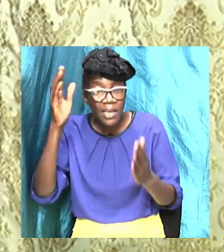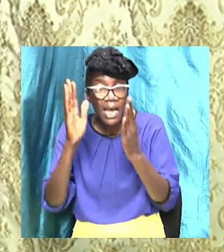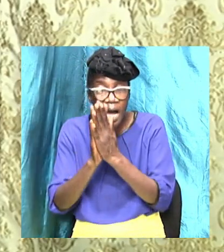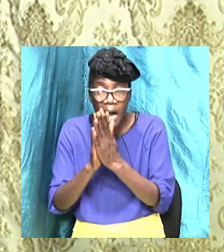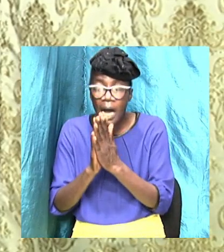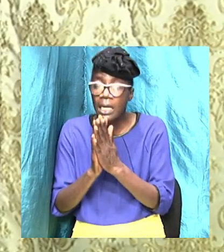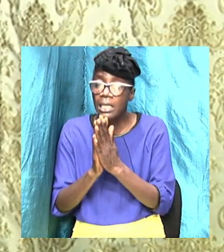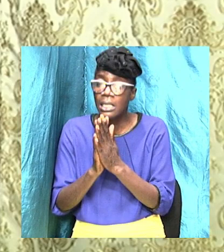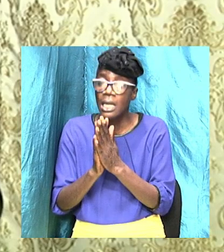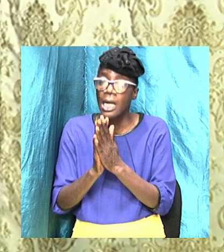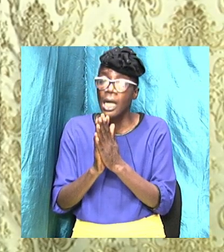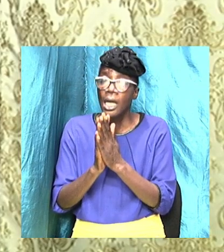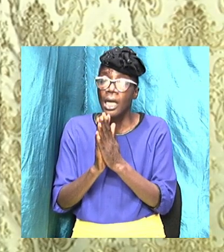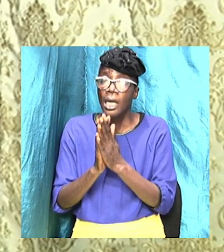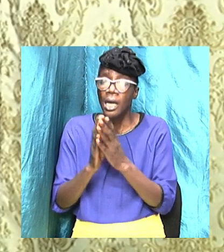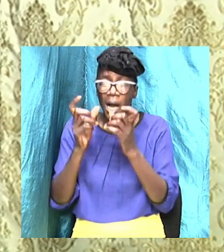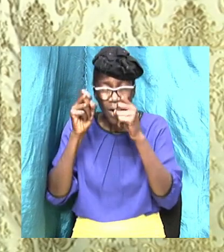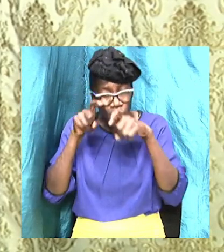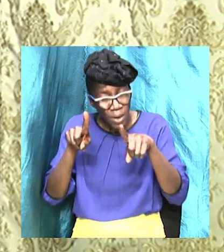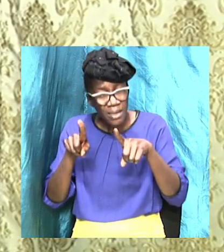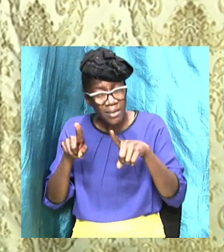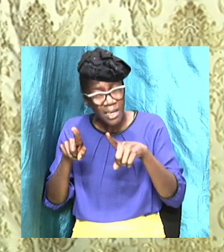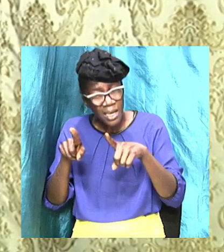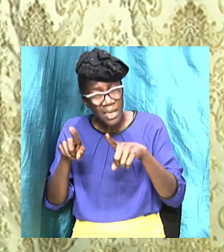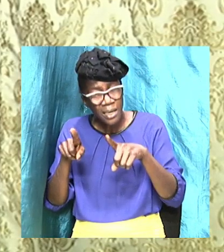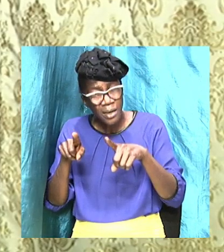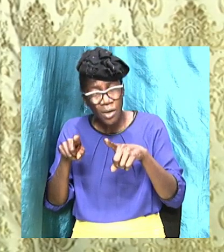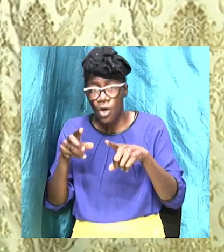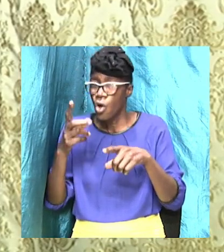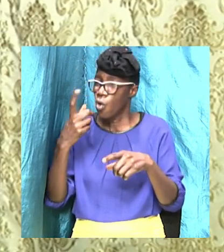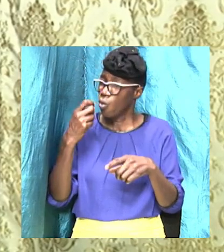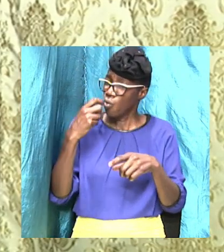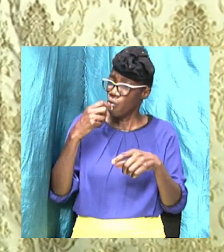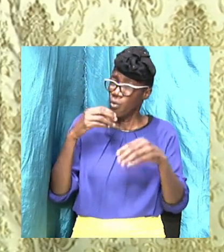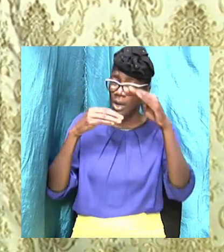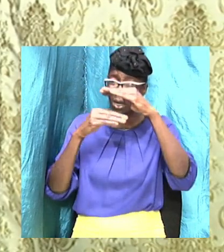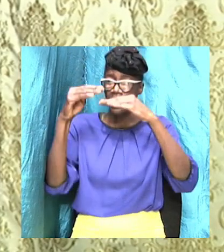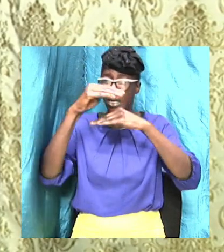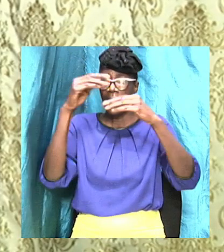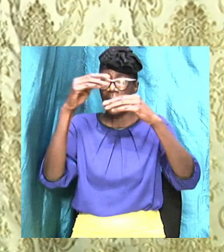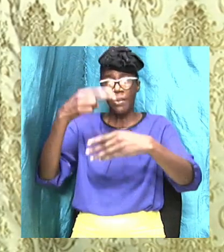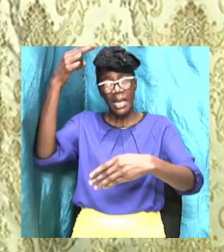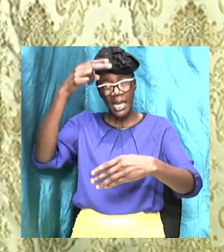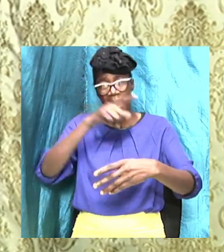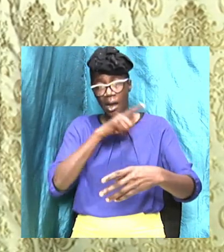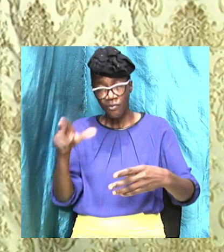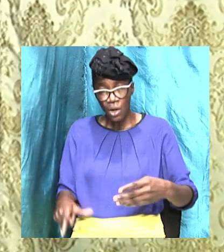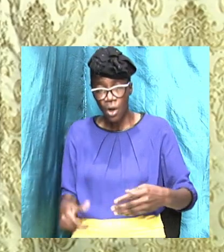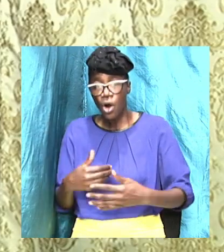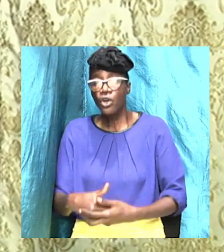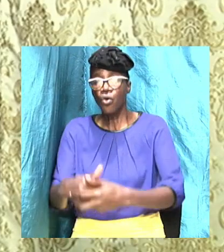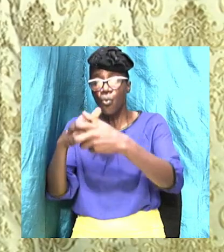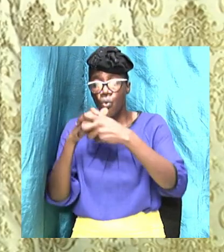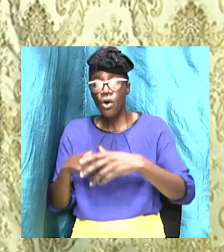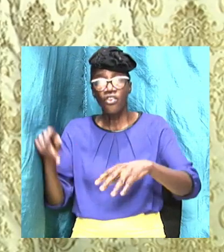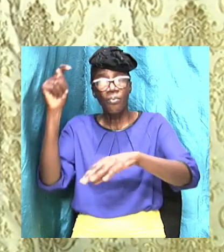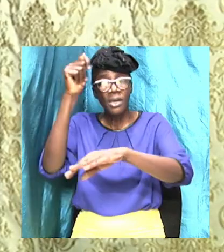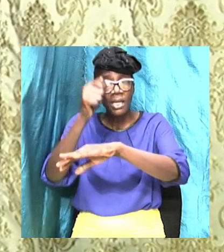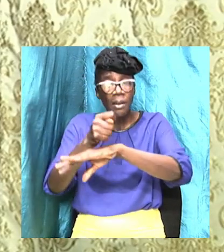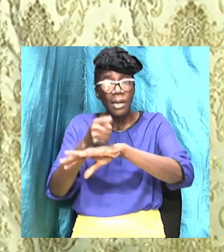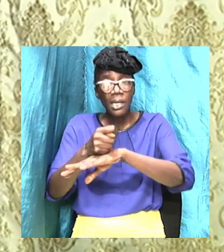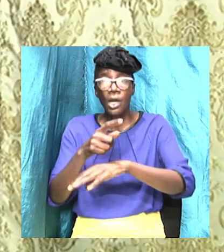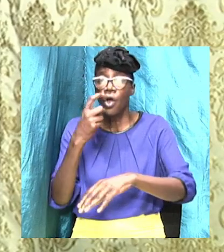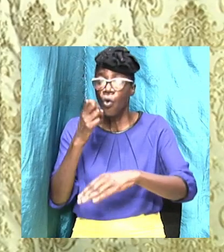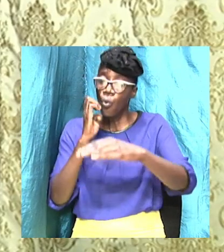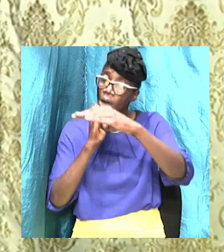God, and he ponders who can climb the hill of the Lord to worship in the tabernacle, and who can enter